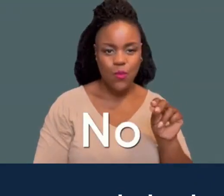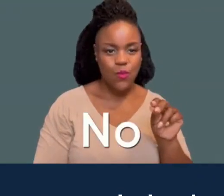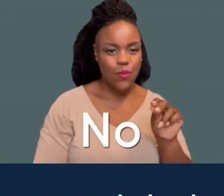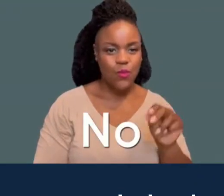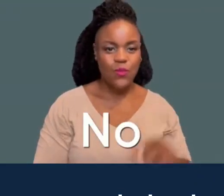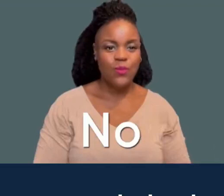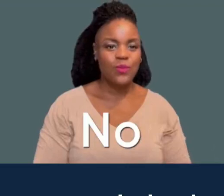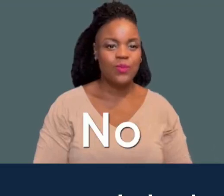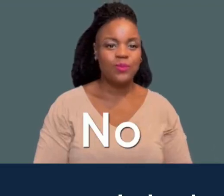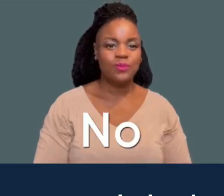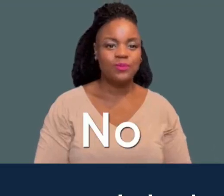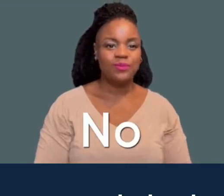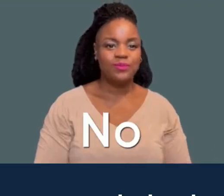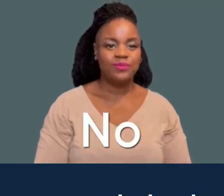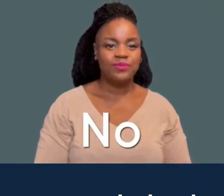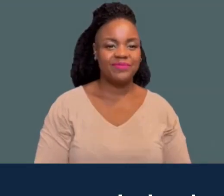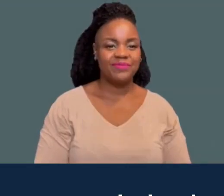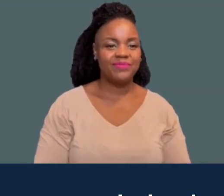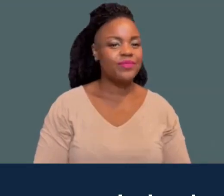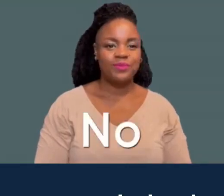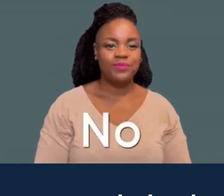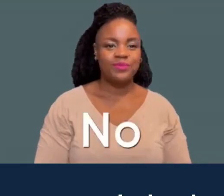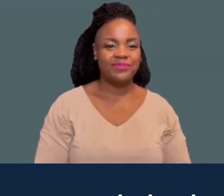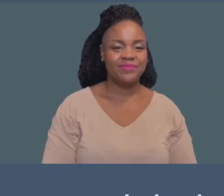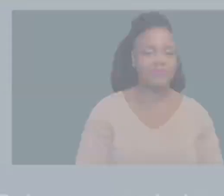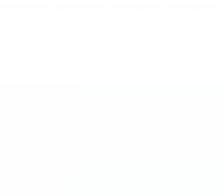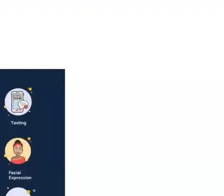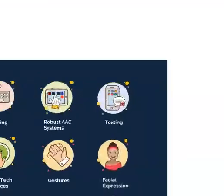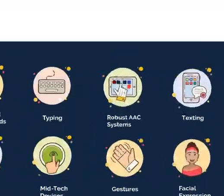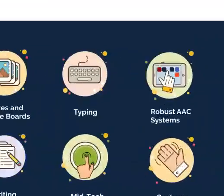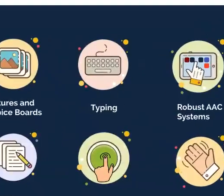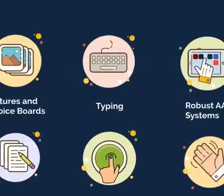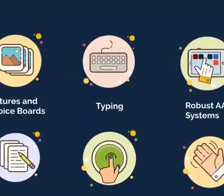not indicative of cognitive functioning.